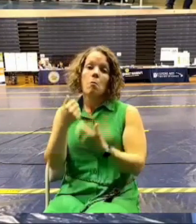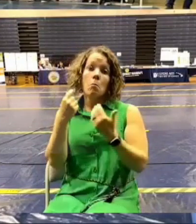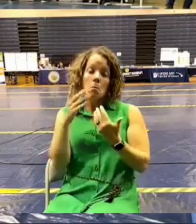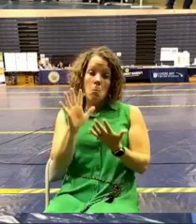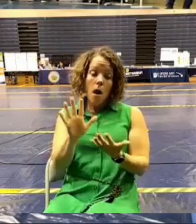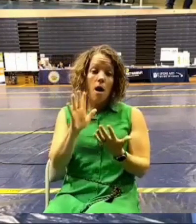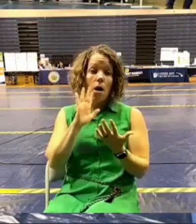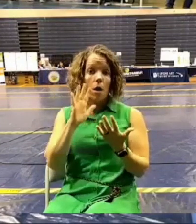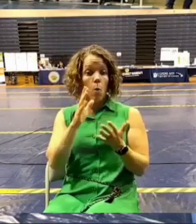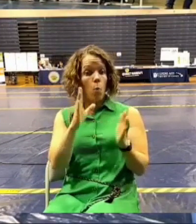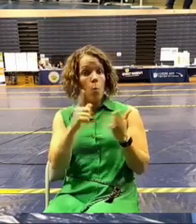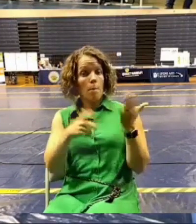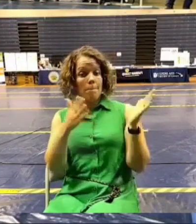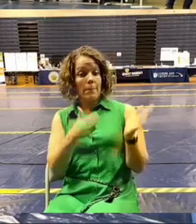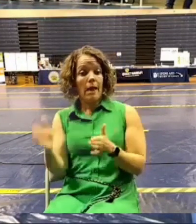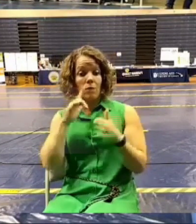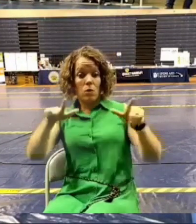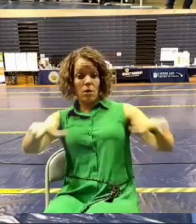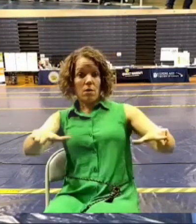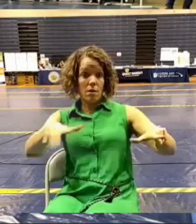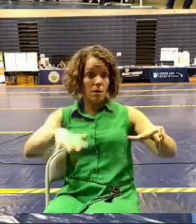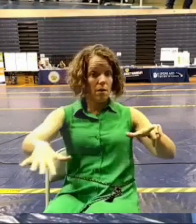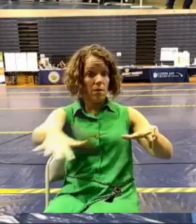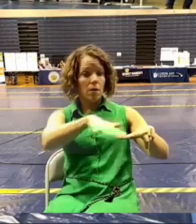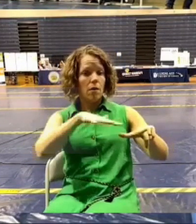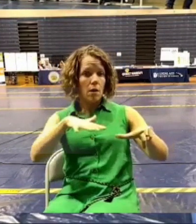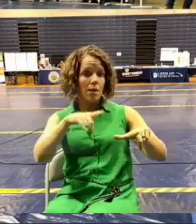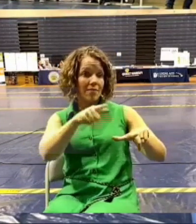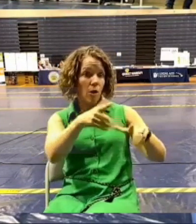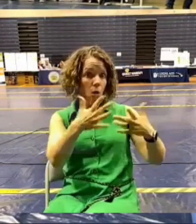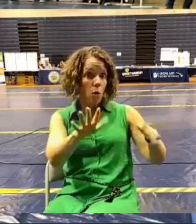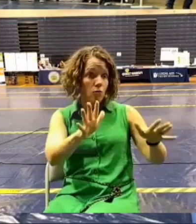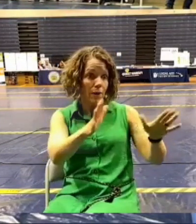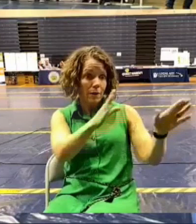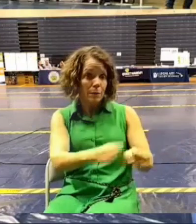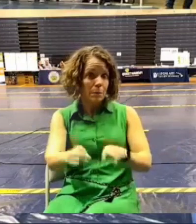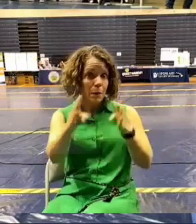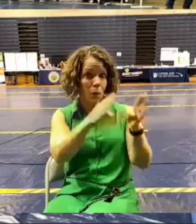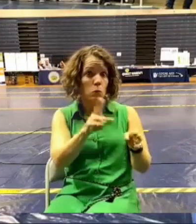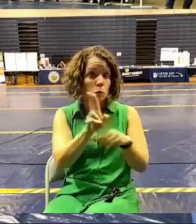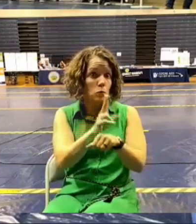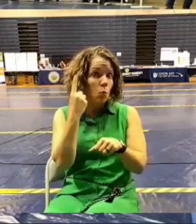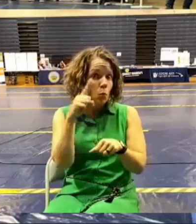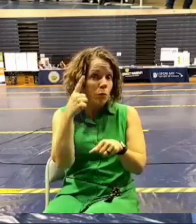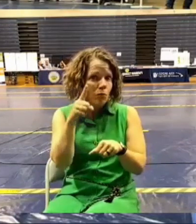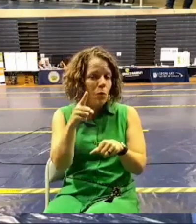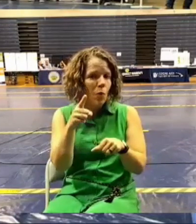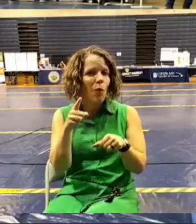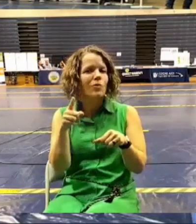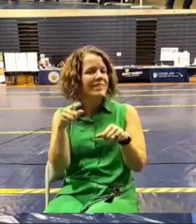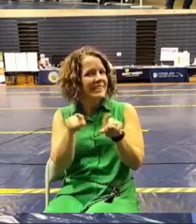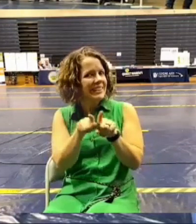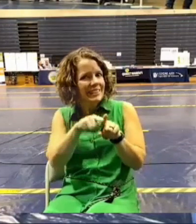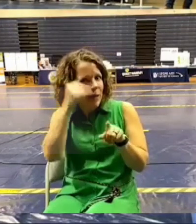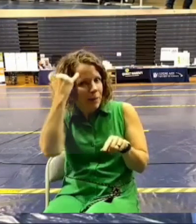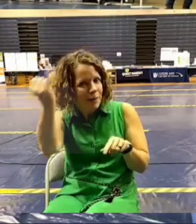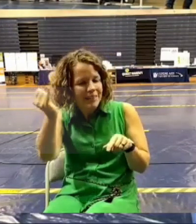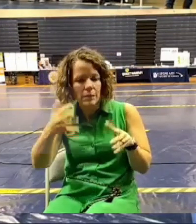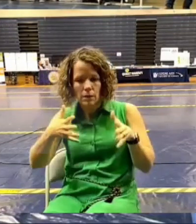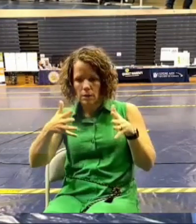that parcel is also similar to a debris containment use. So we're vetting through